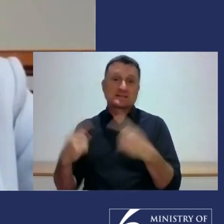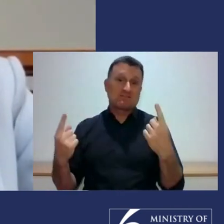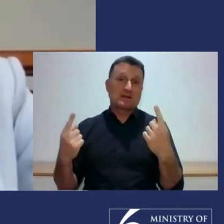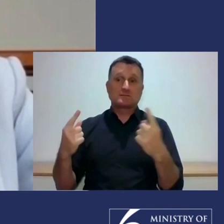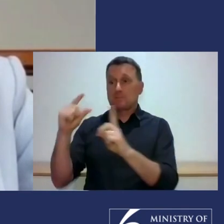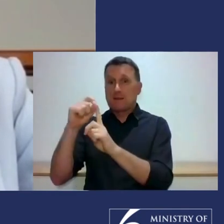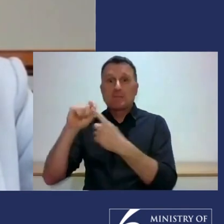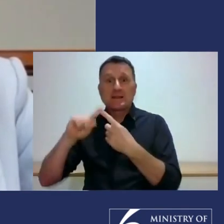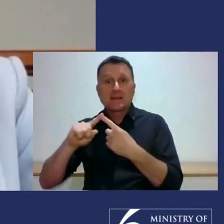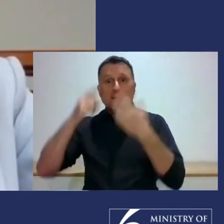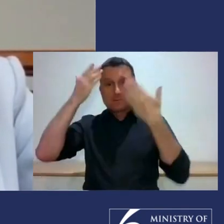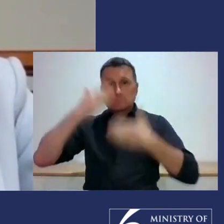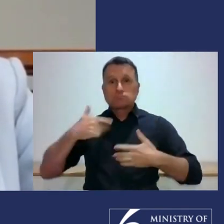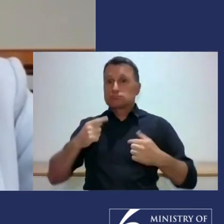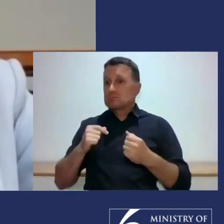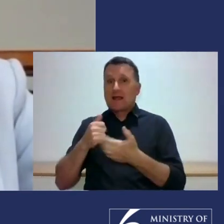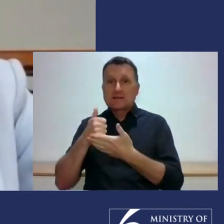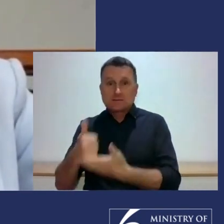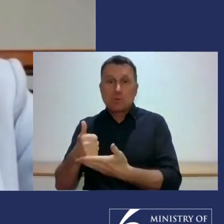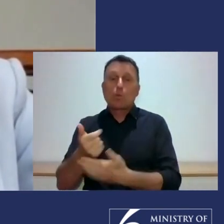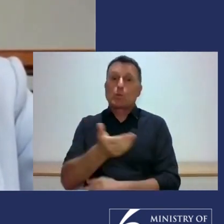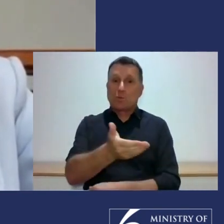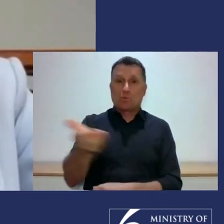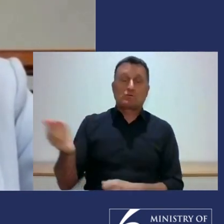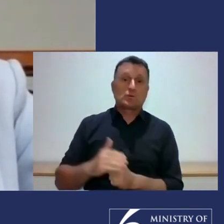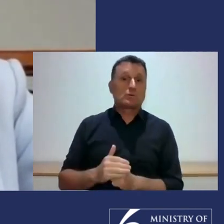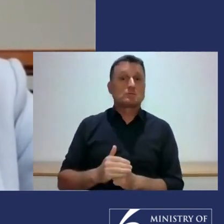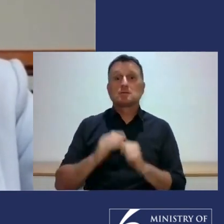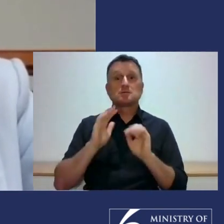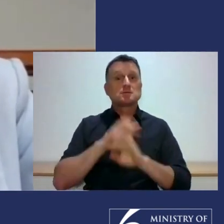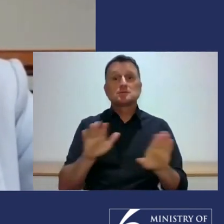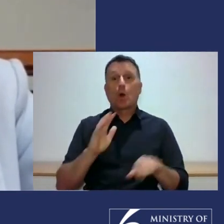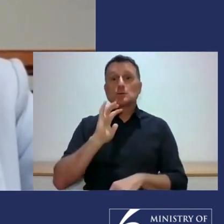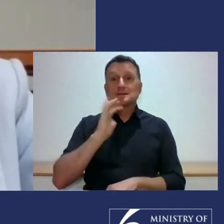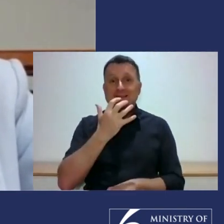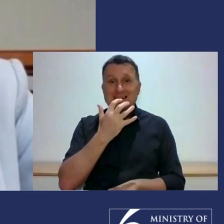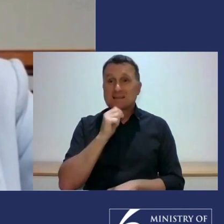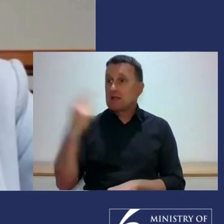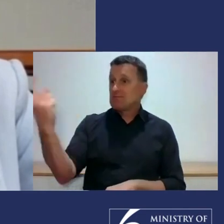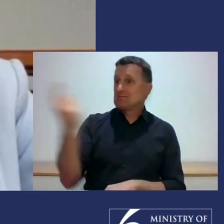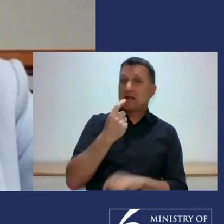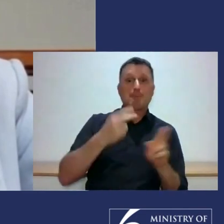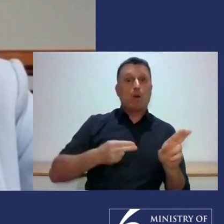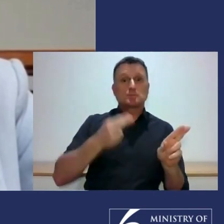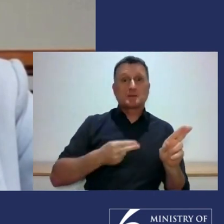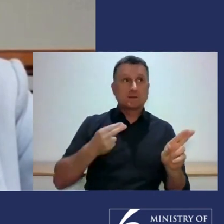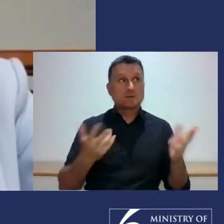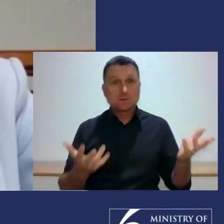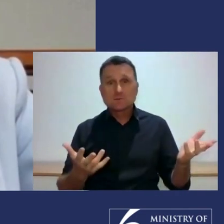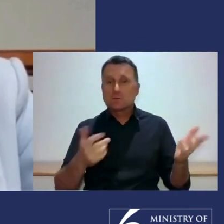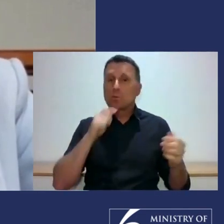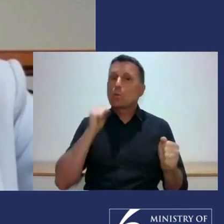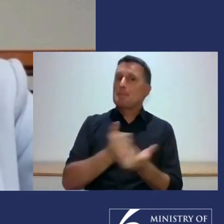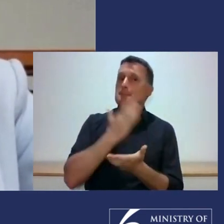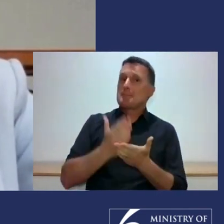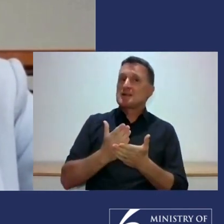things. But we still will care for you. So don't be scared that you're not going to not get cared for, because we